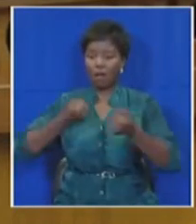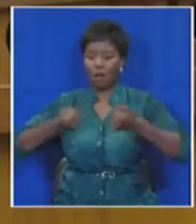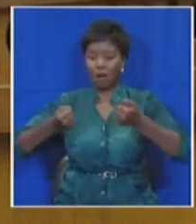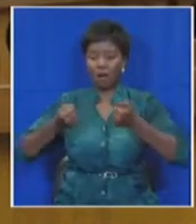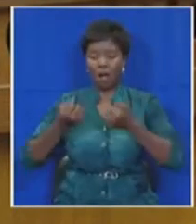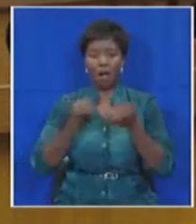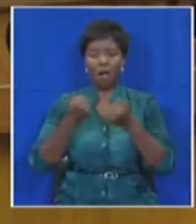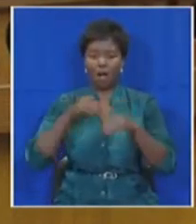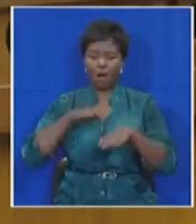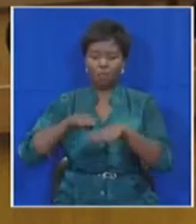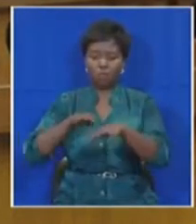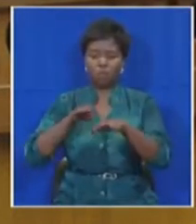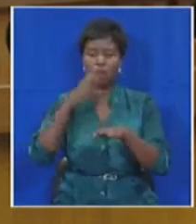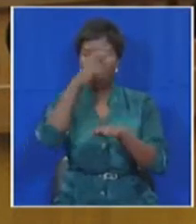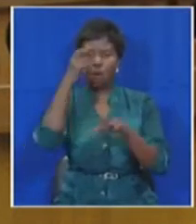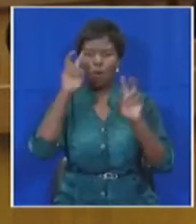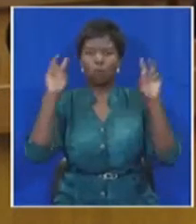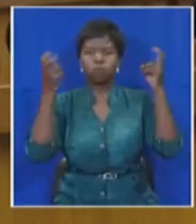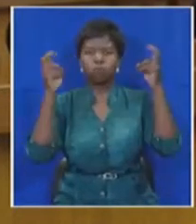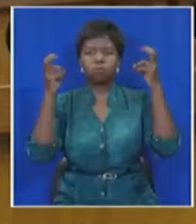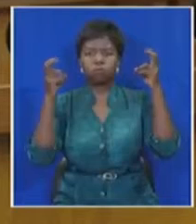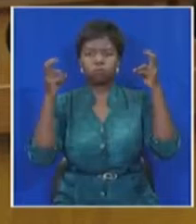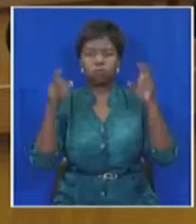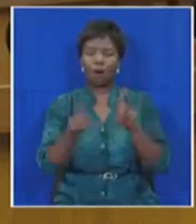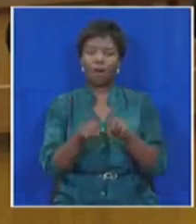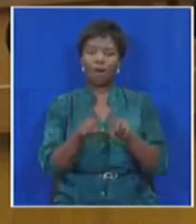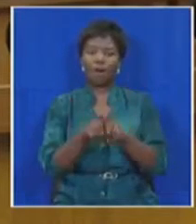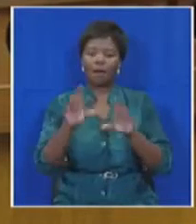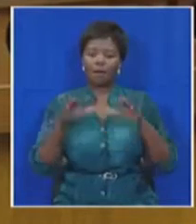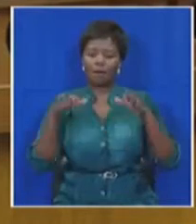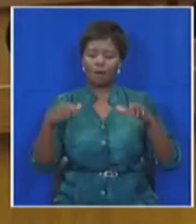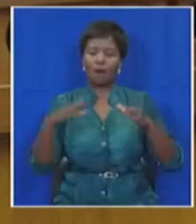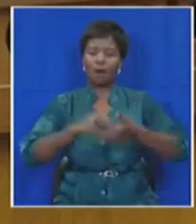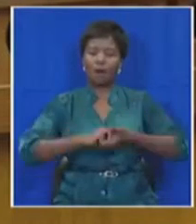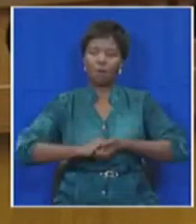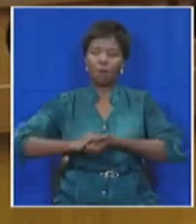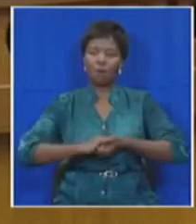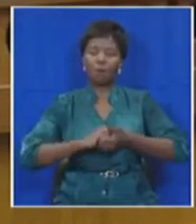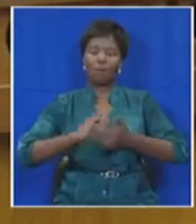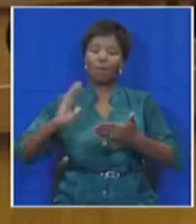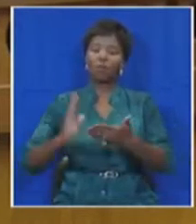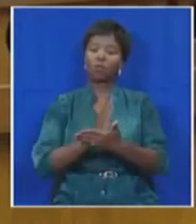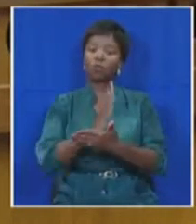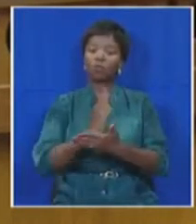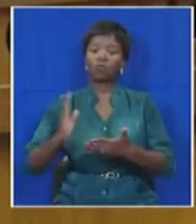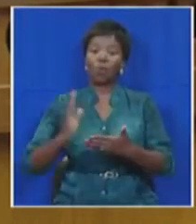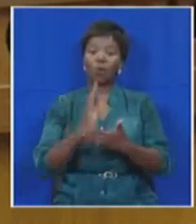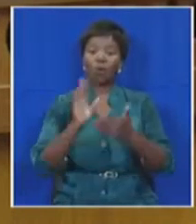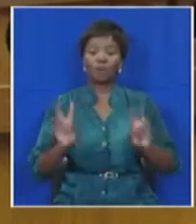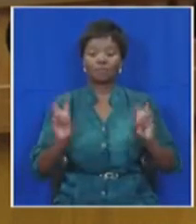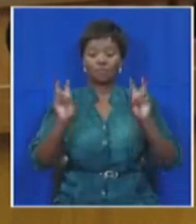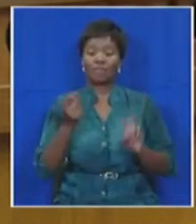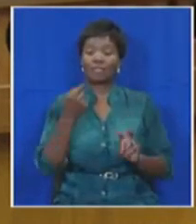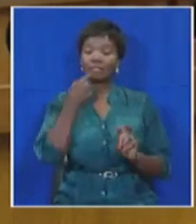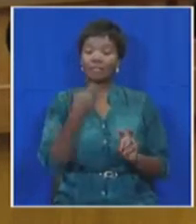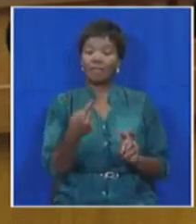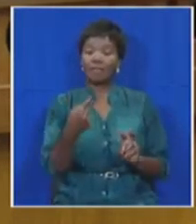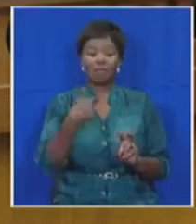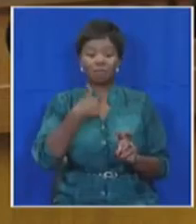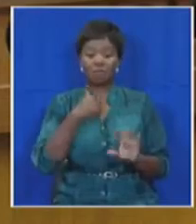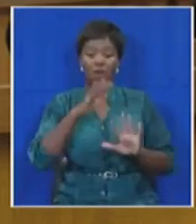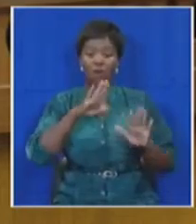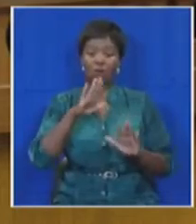convoys. In fact, ke kwae re opelang se fela sele se se ring o sa bora moreki gonne